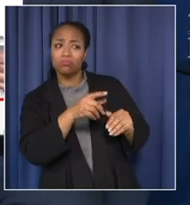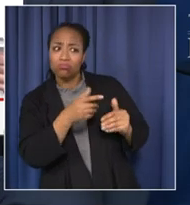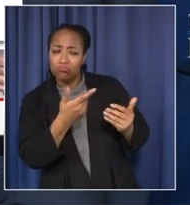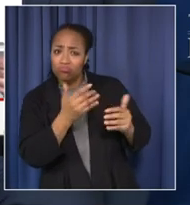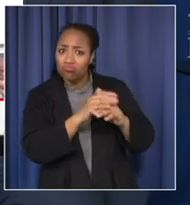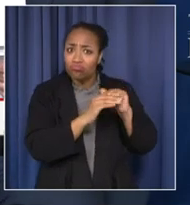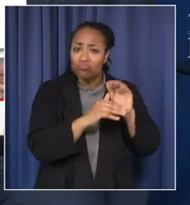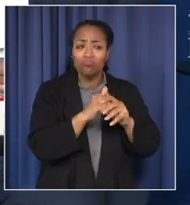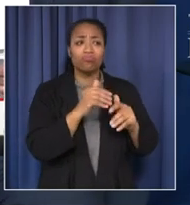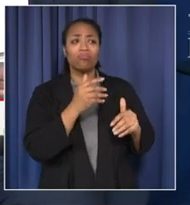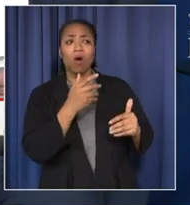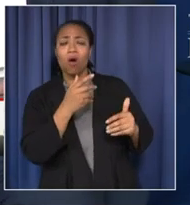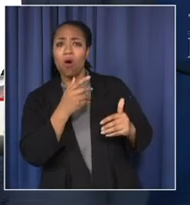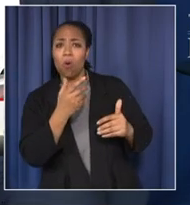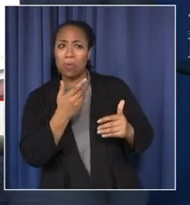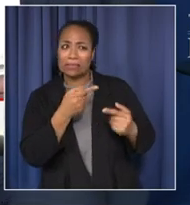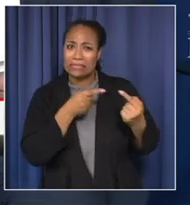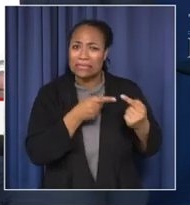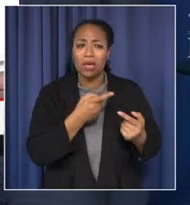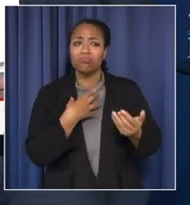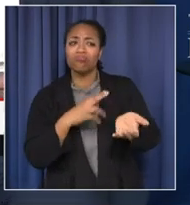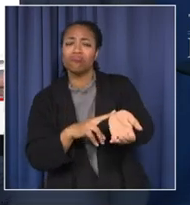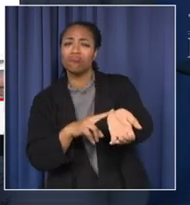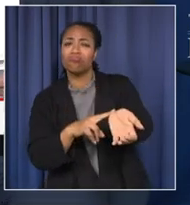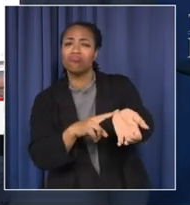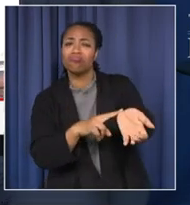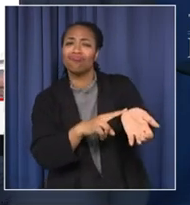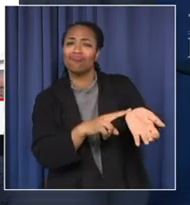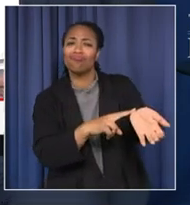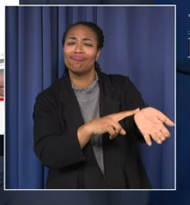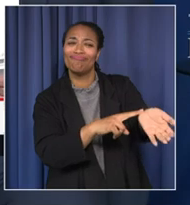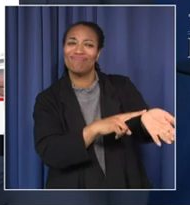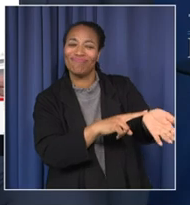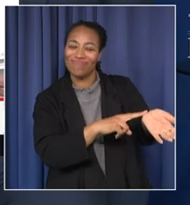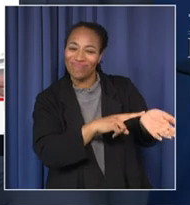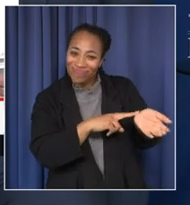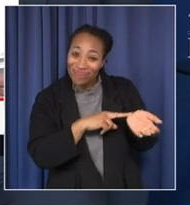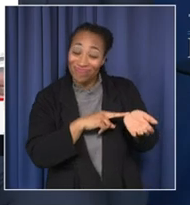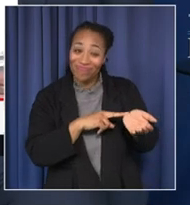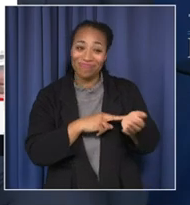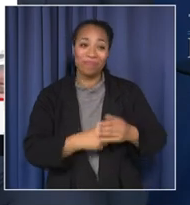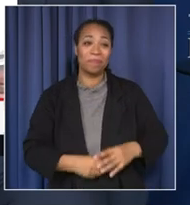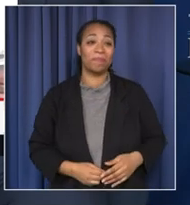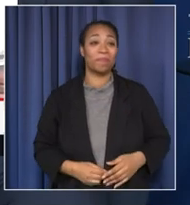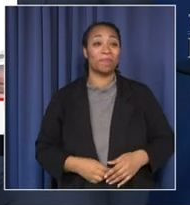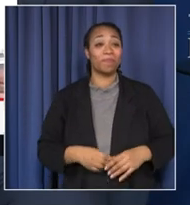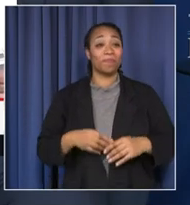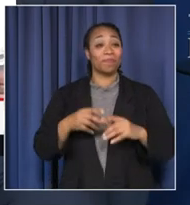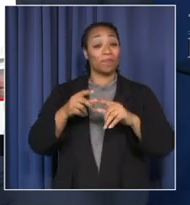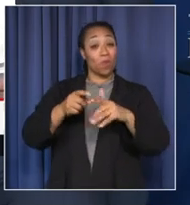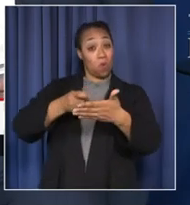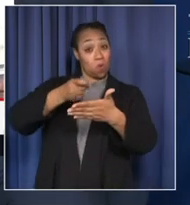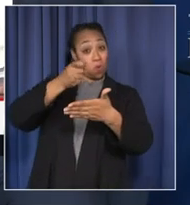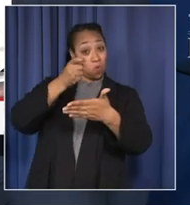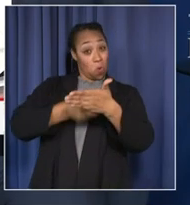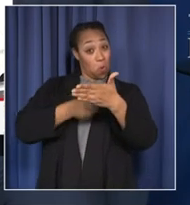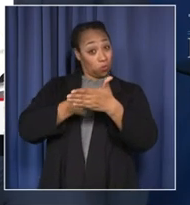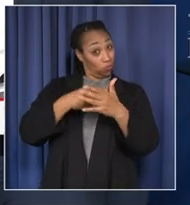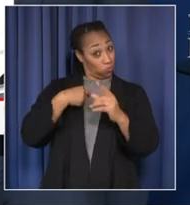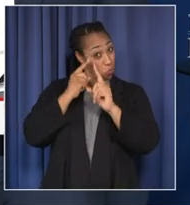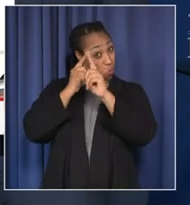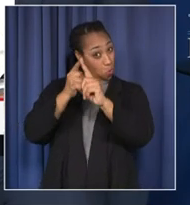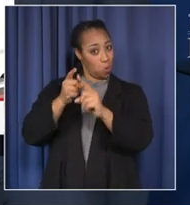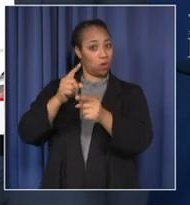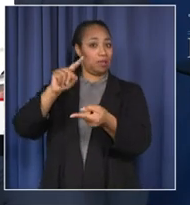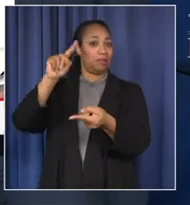more, in a way that we're not spending as much per unit. So we have to work on that. We're learning from